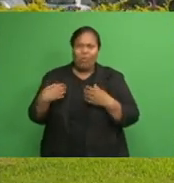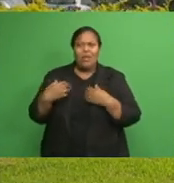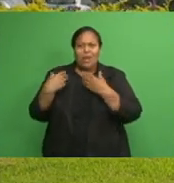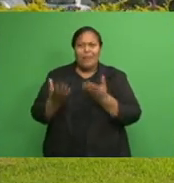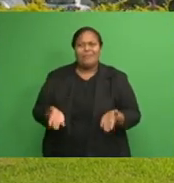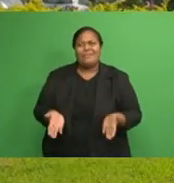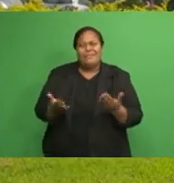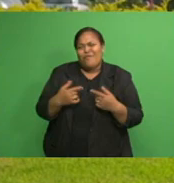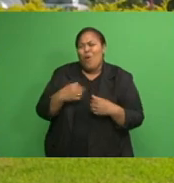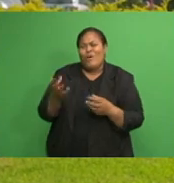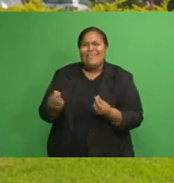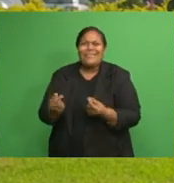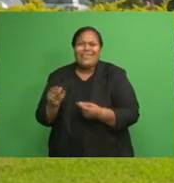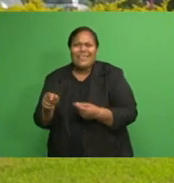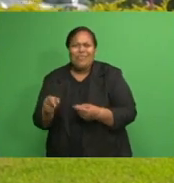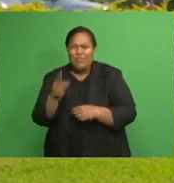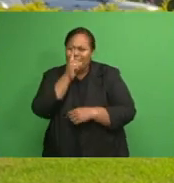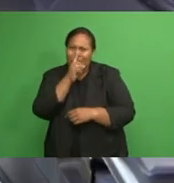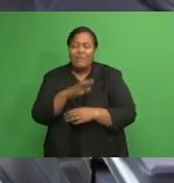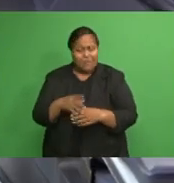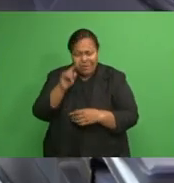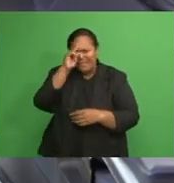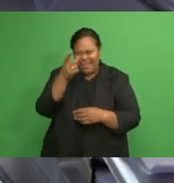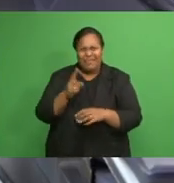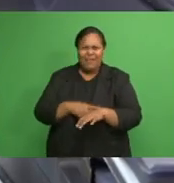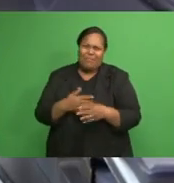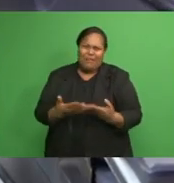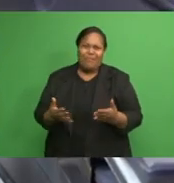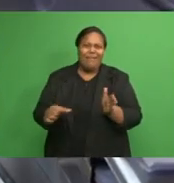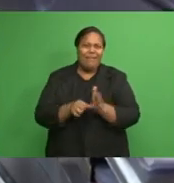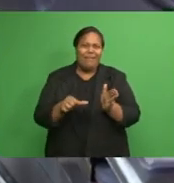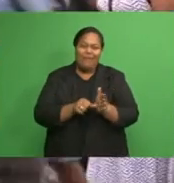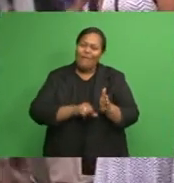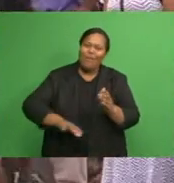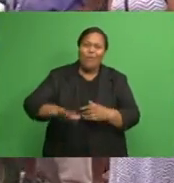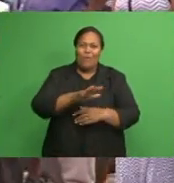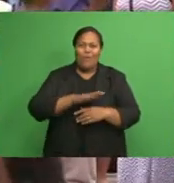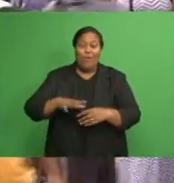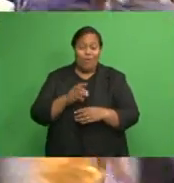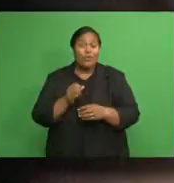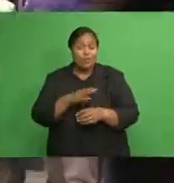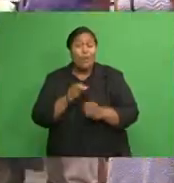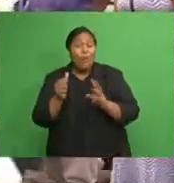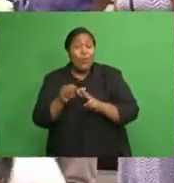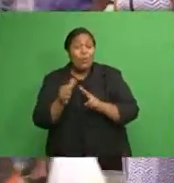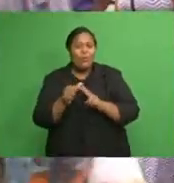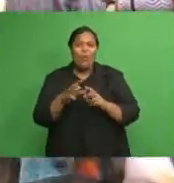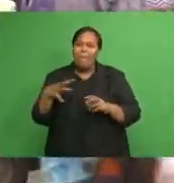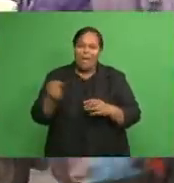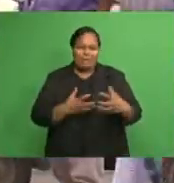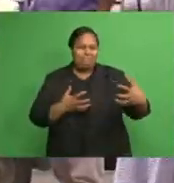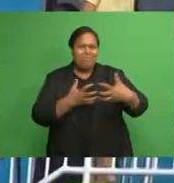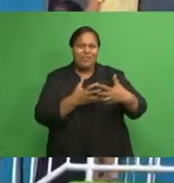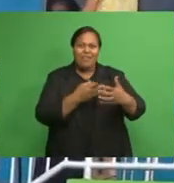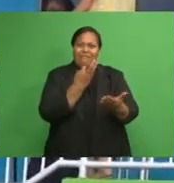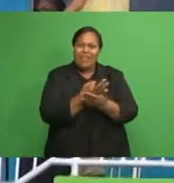it's just understandable times for everyone. Municipalities will also have to align their financial year with government's calendar, starting